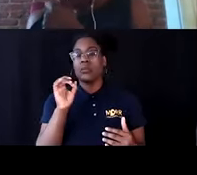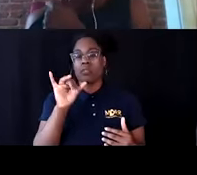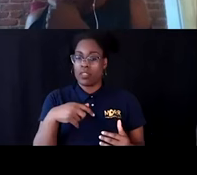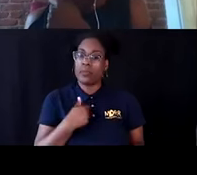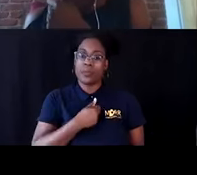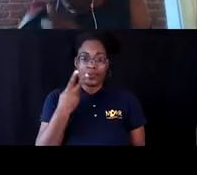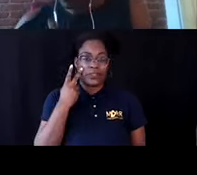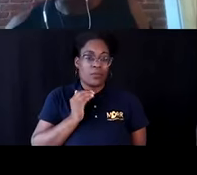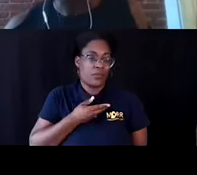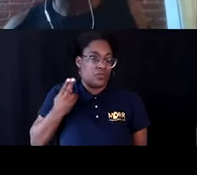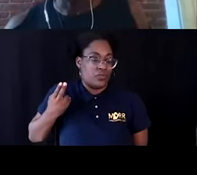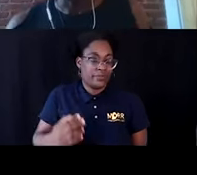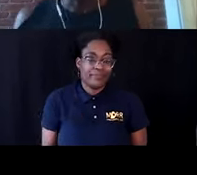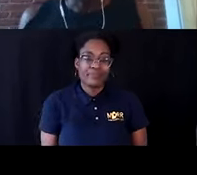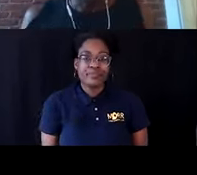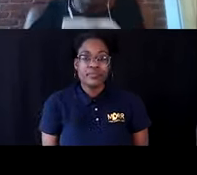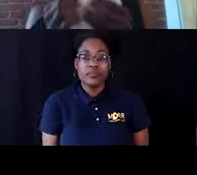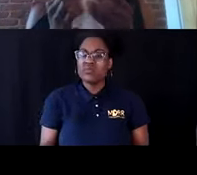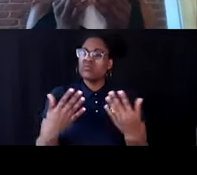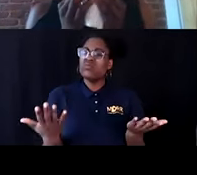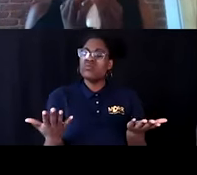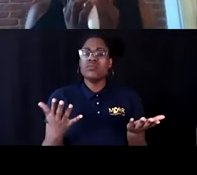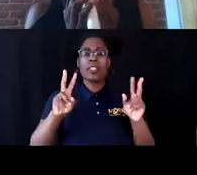So why race and?